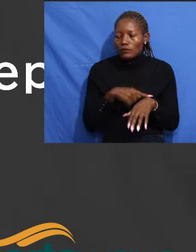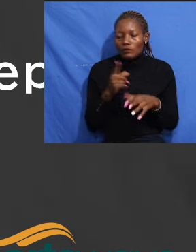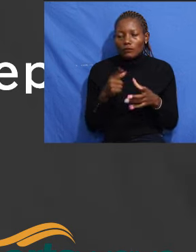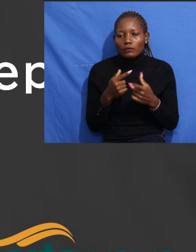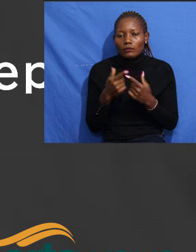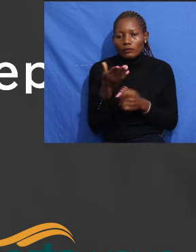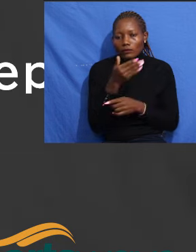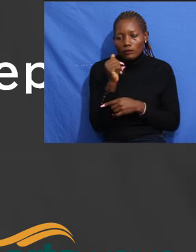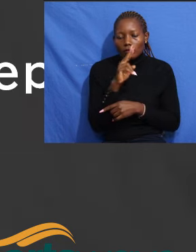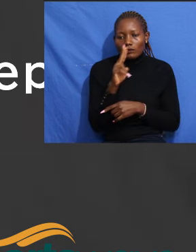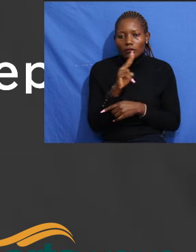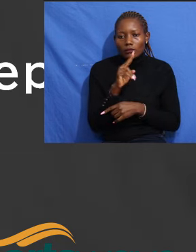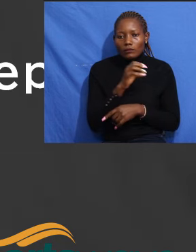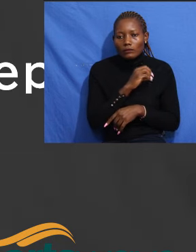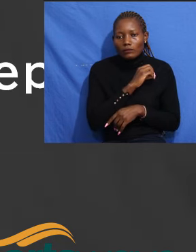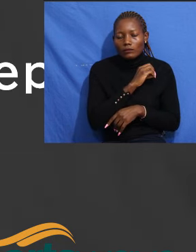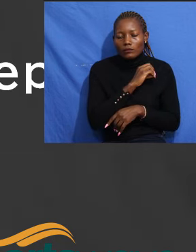sleep.